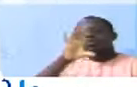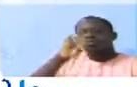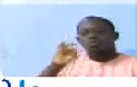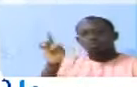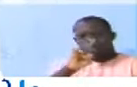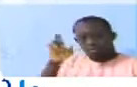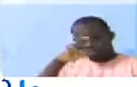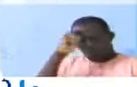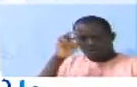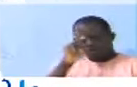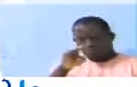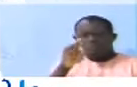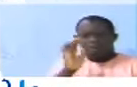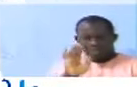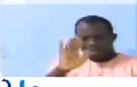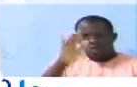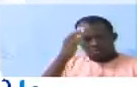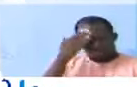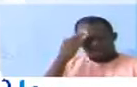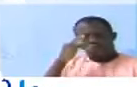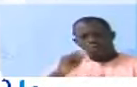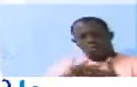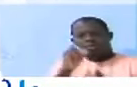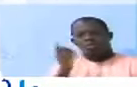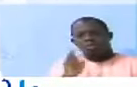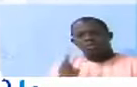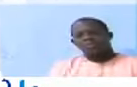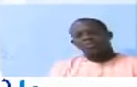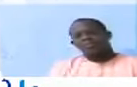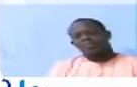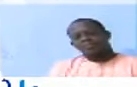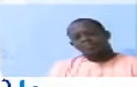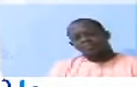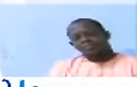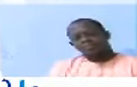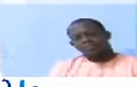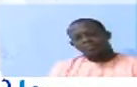ila londo ro bang kalong abe mundo gusifa.